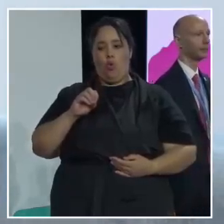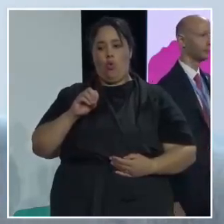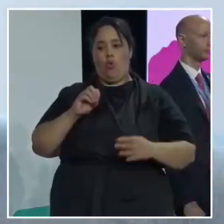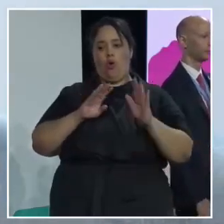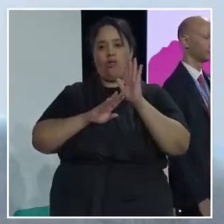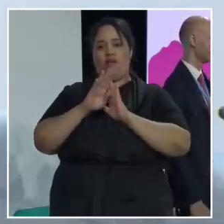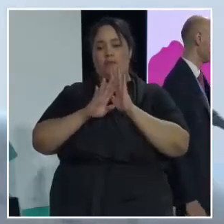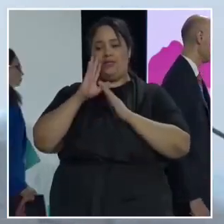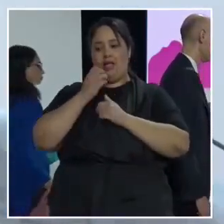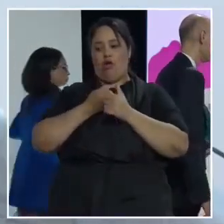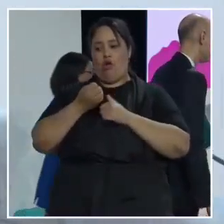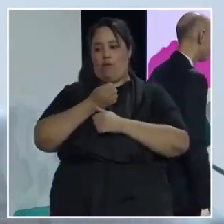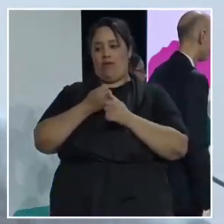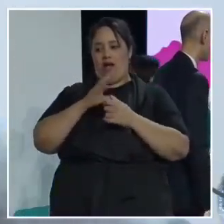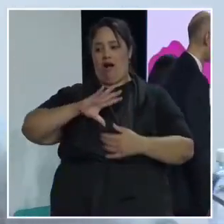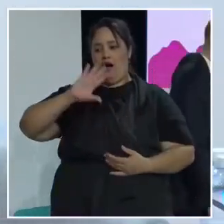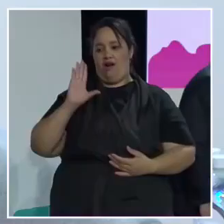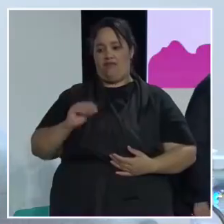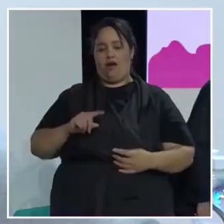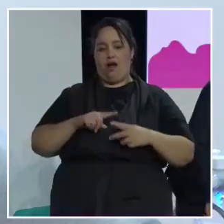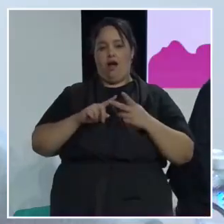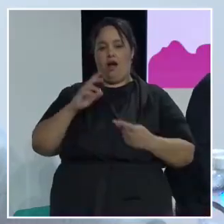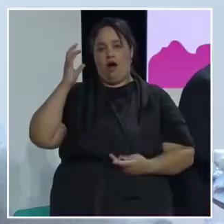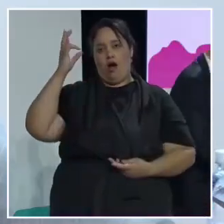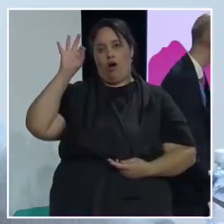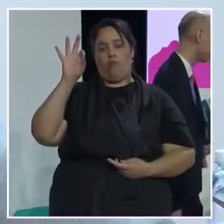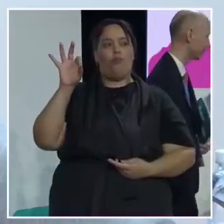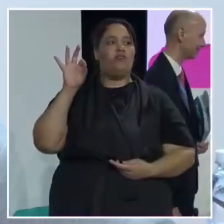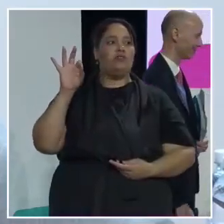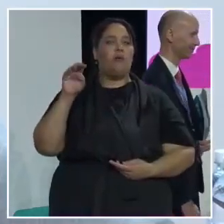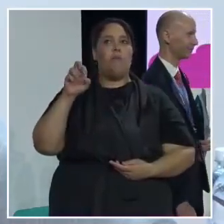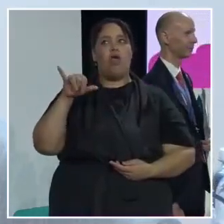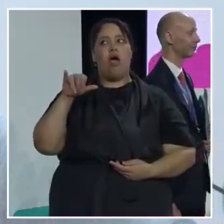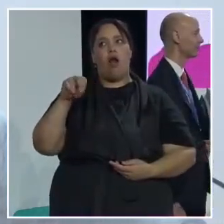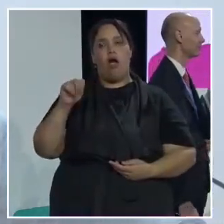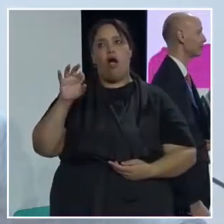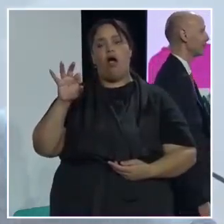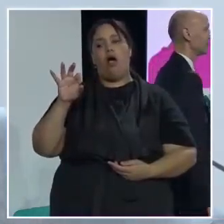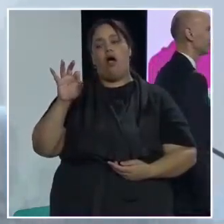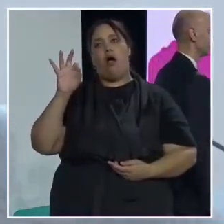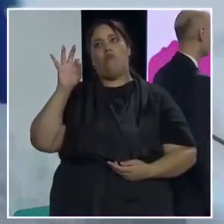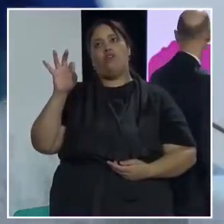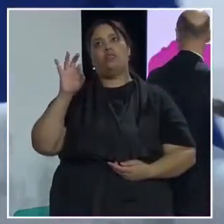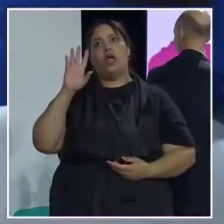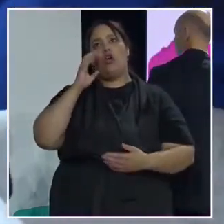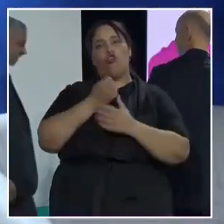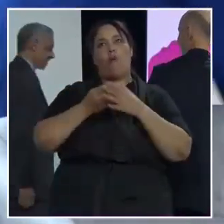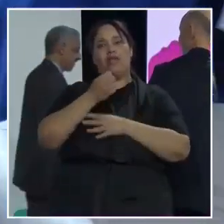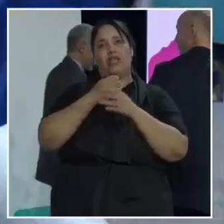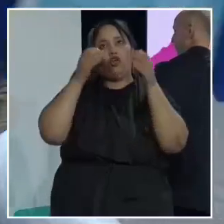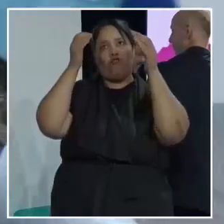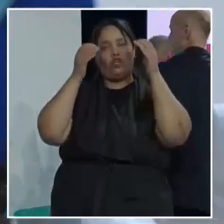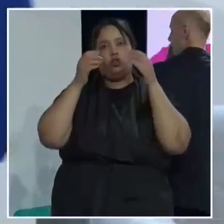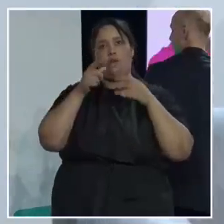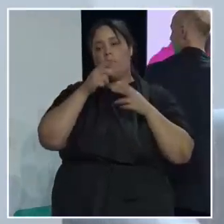Développement Économique in Africa. Professor Mariana Mazzucato is a professor in the economics of innovation and public value at